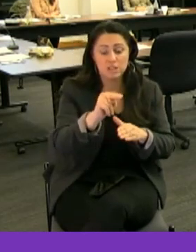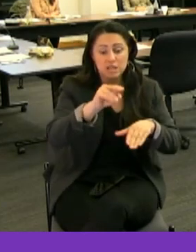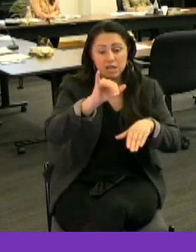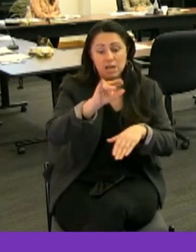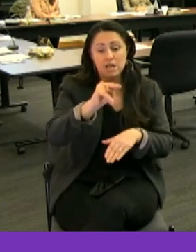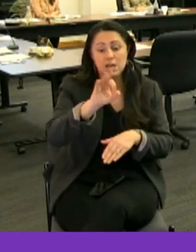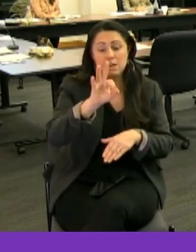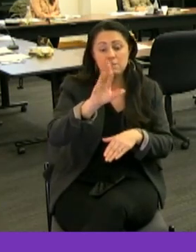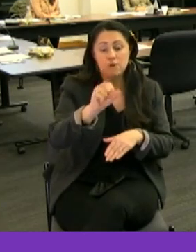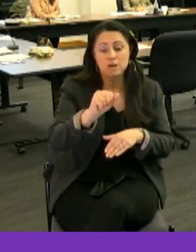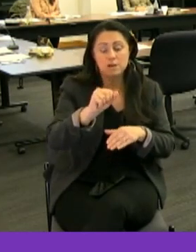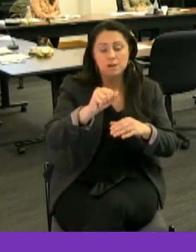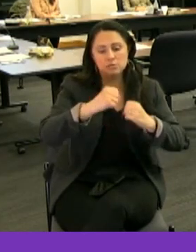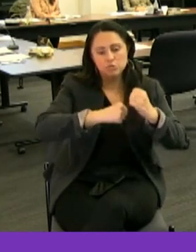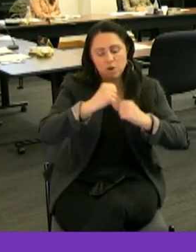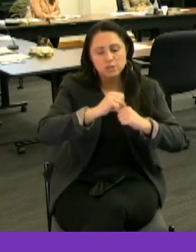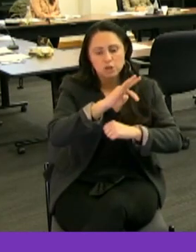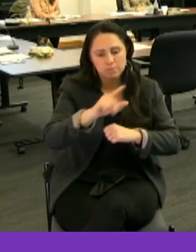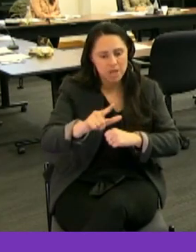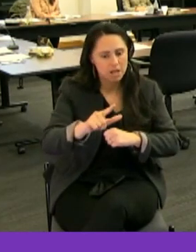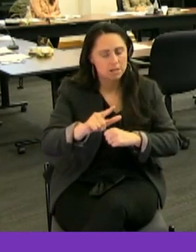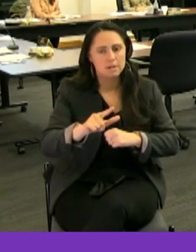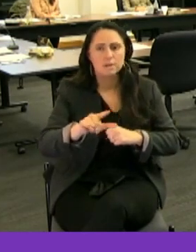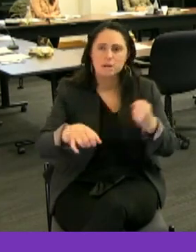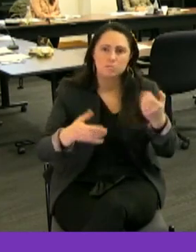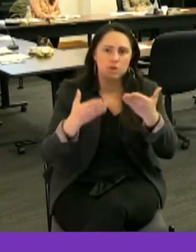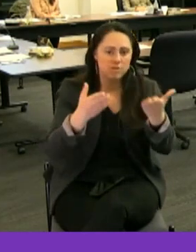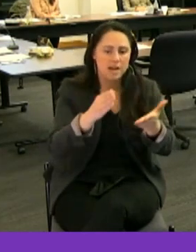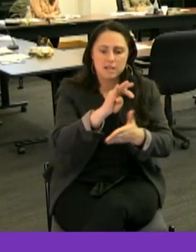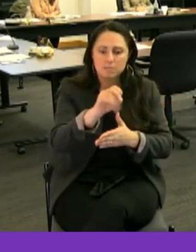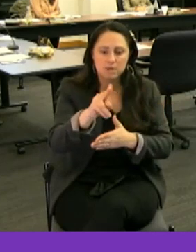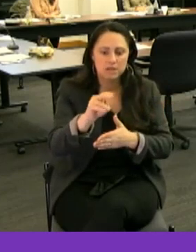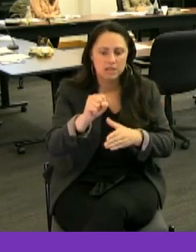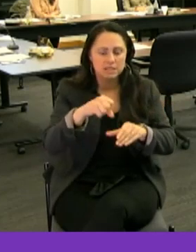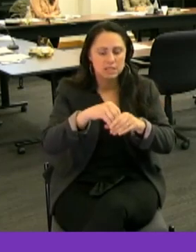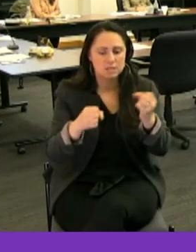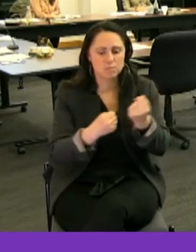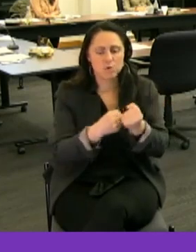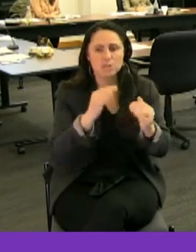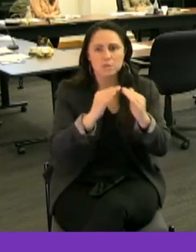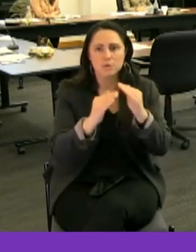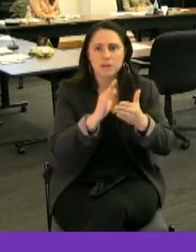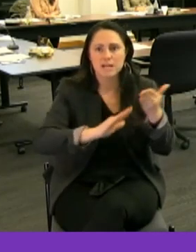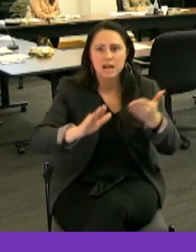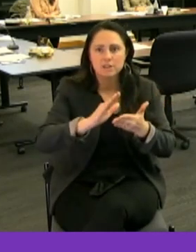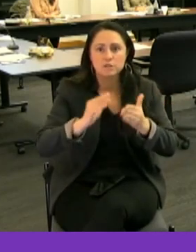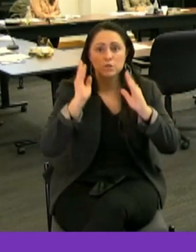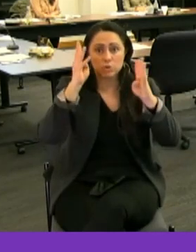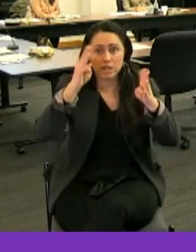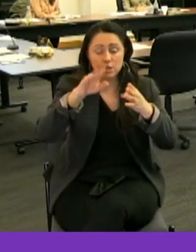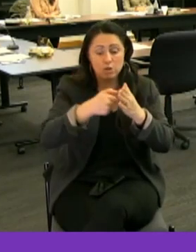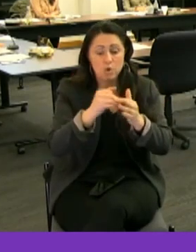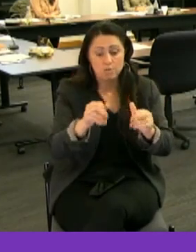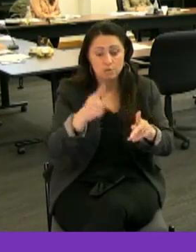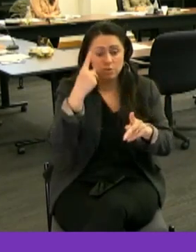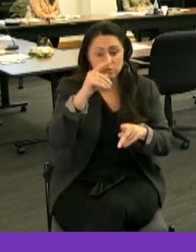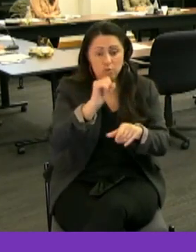into law last year provided billions in support to community colleges and created new opportunities for the workforce